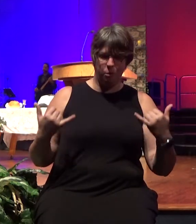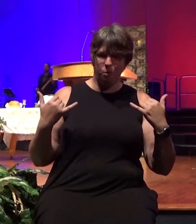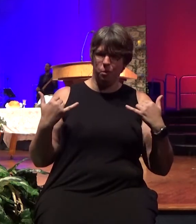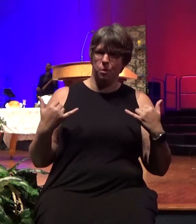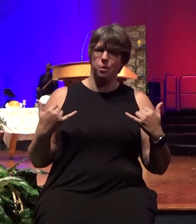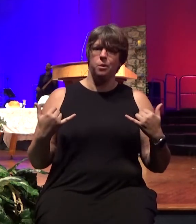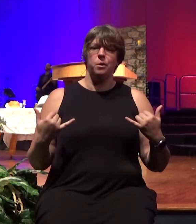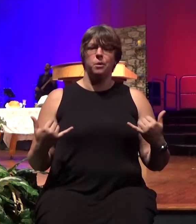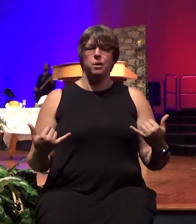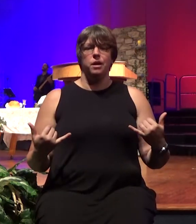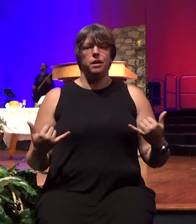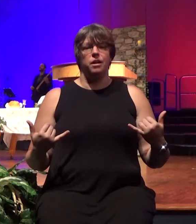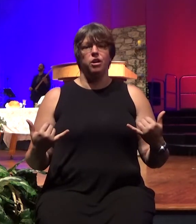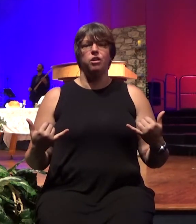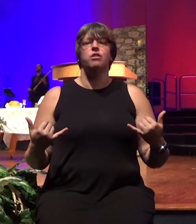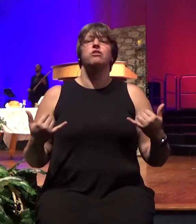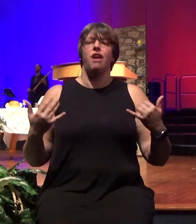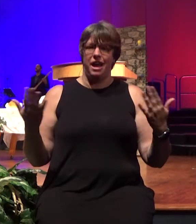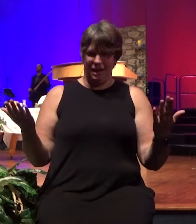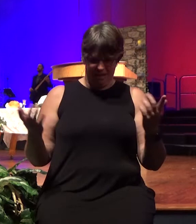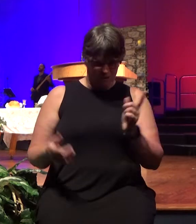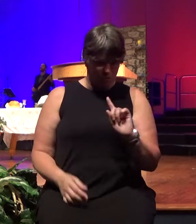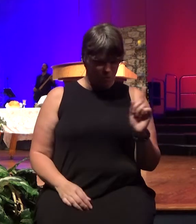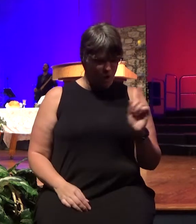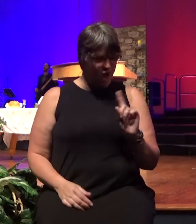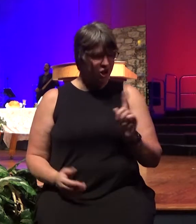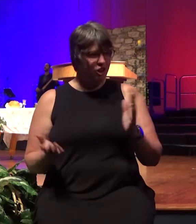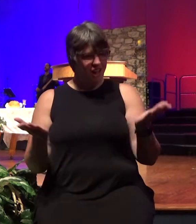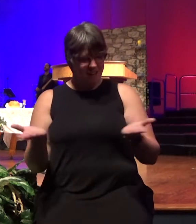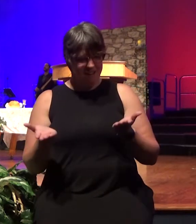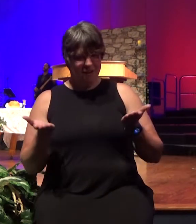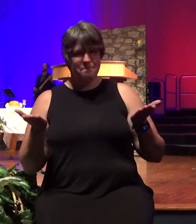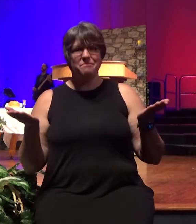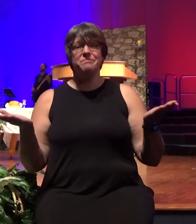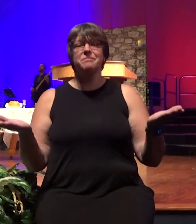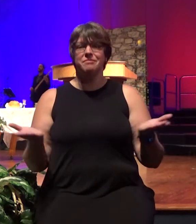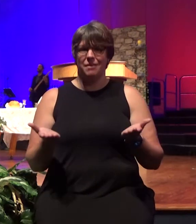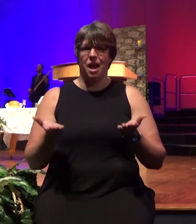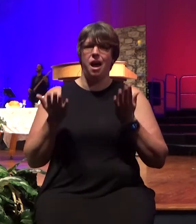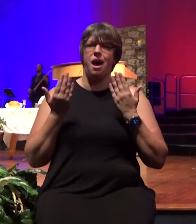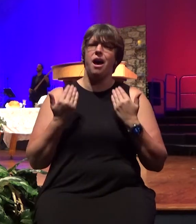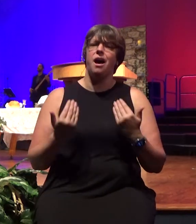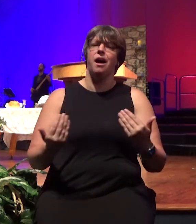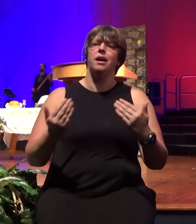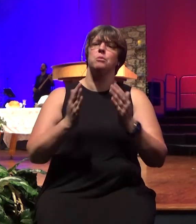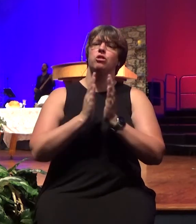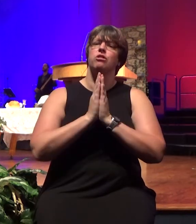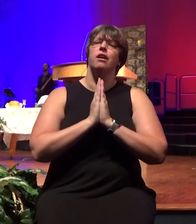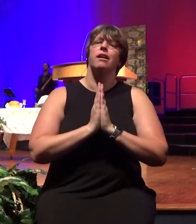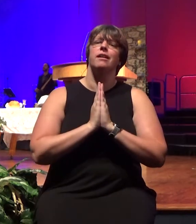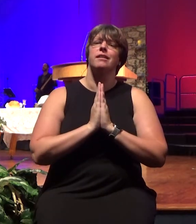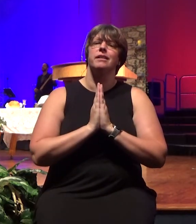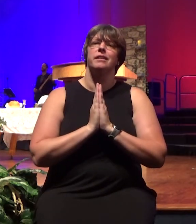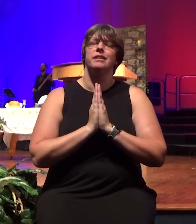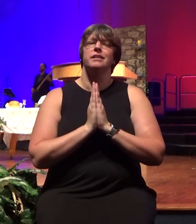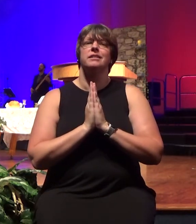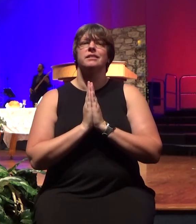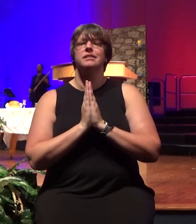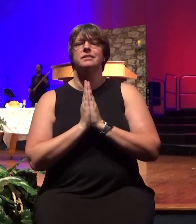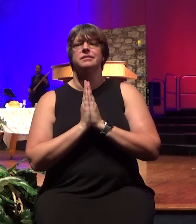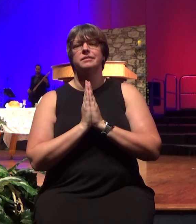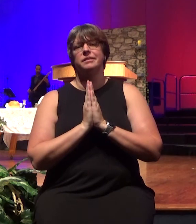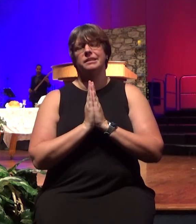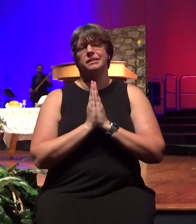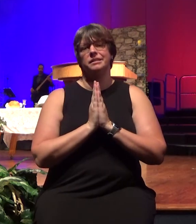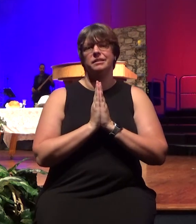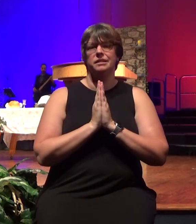Right here, right now, right where I